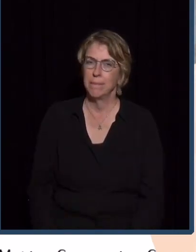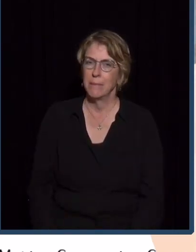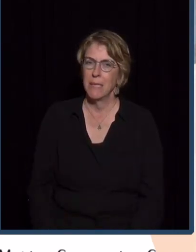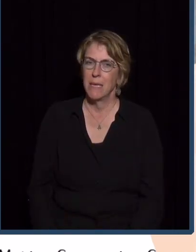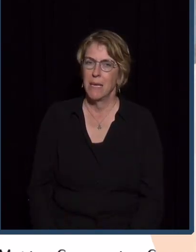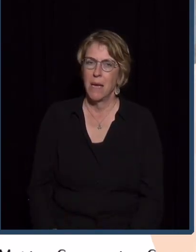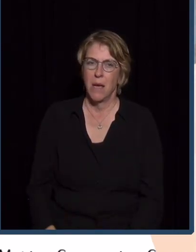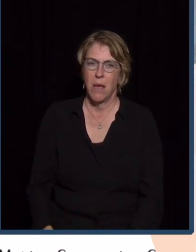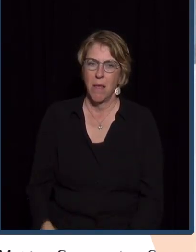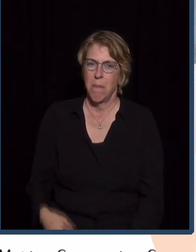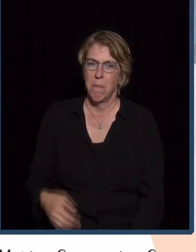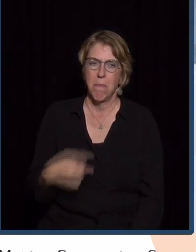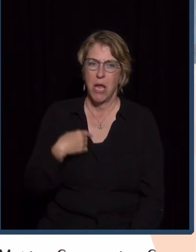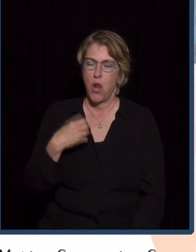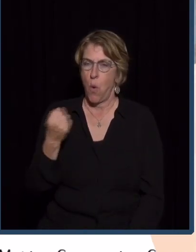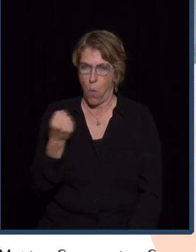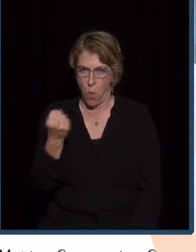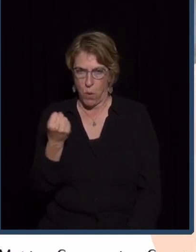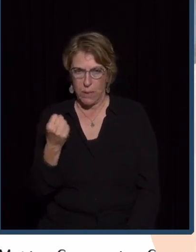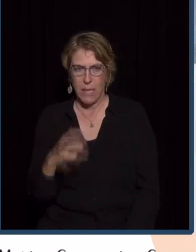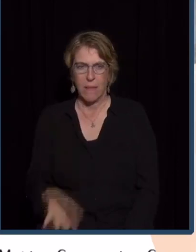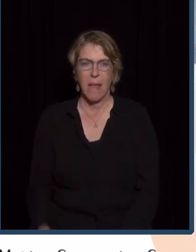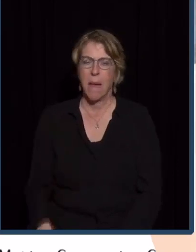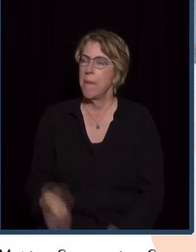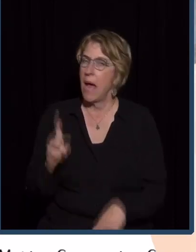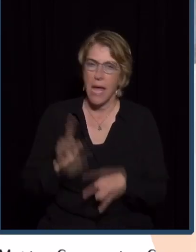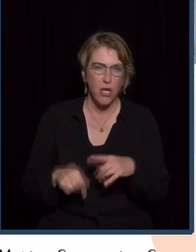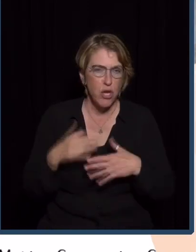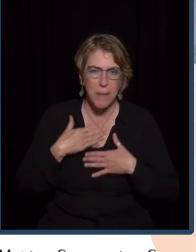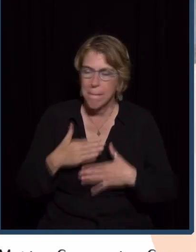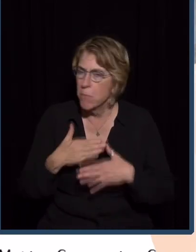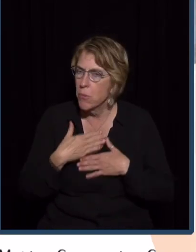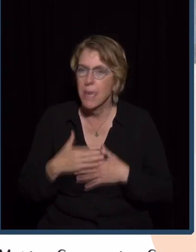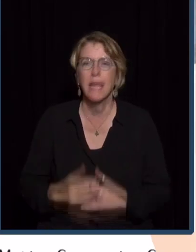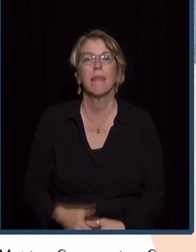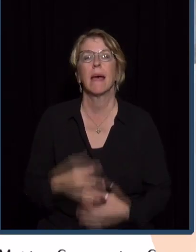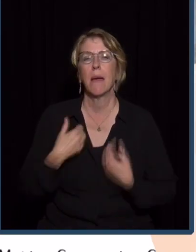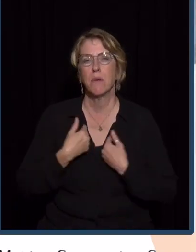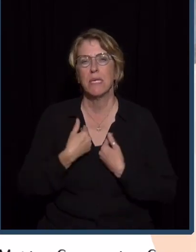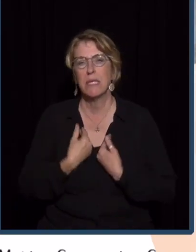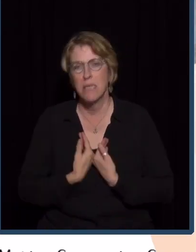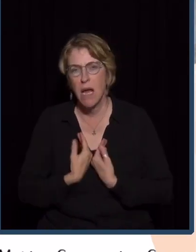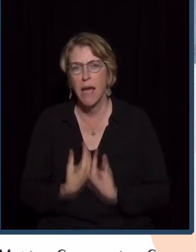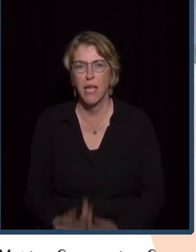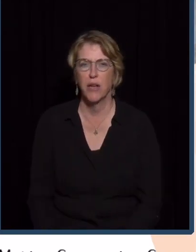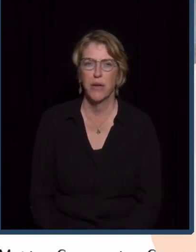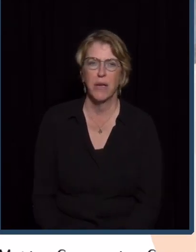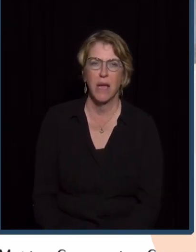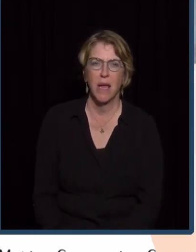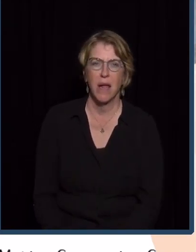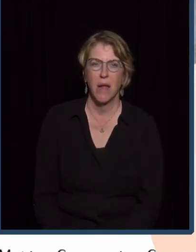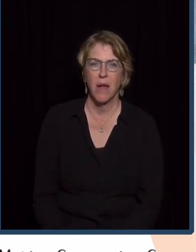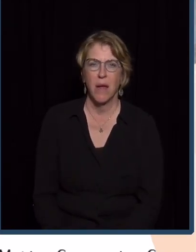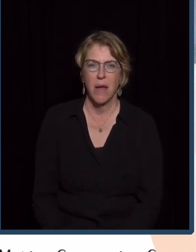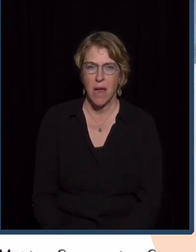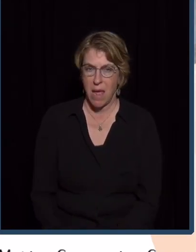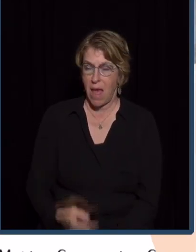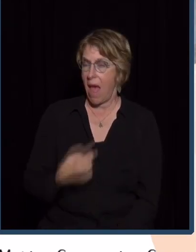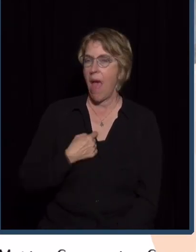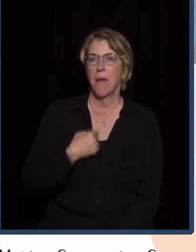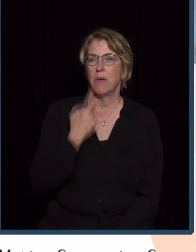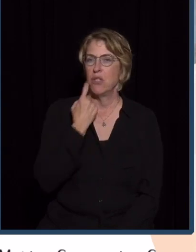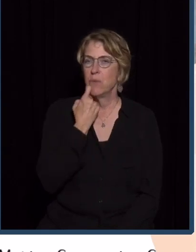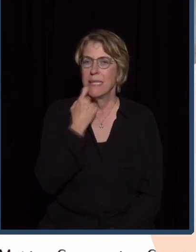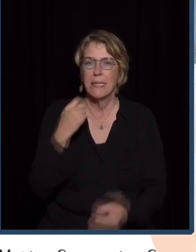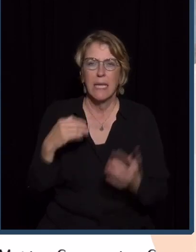holding them like I couldn't breathe. I was tired. Like, I was really happy to be like, I was basically a newborn myself.